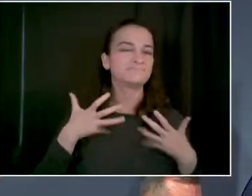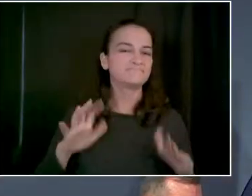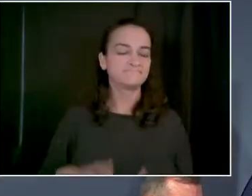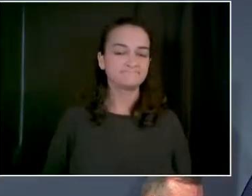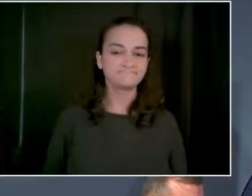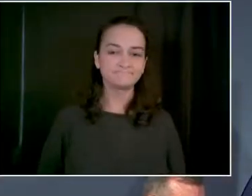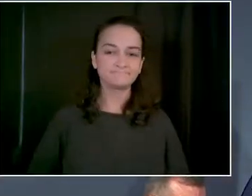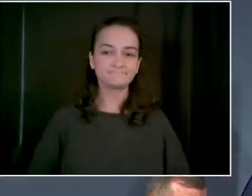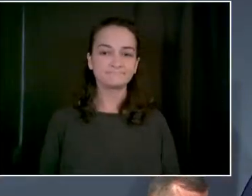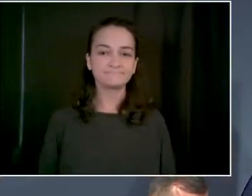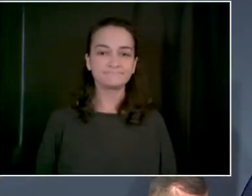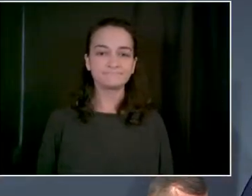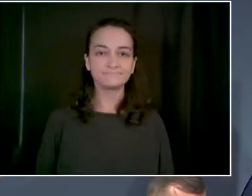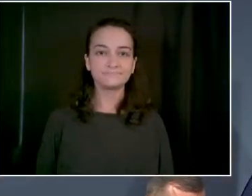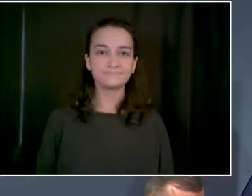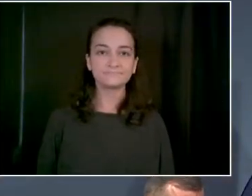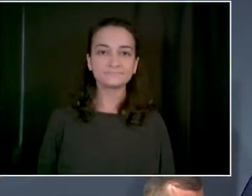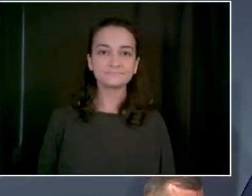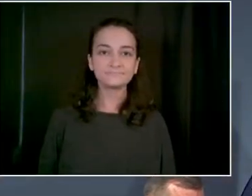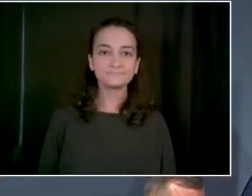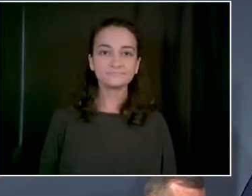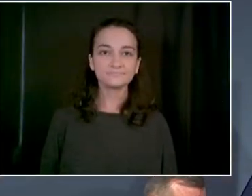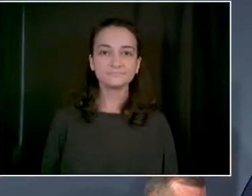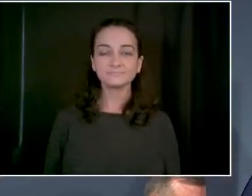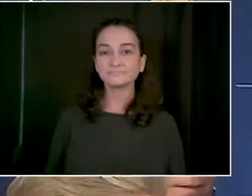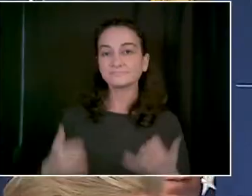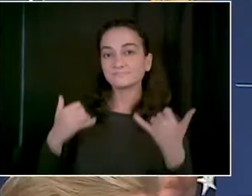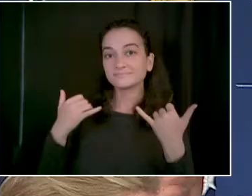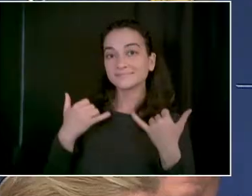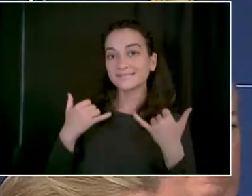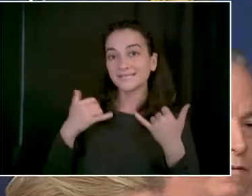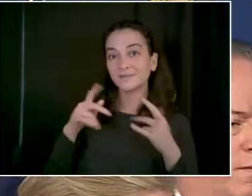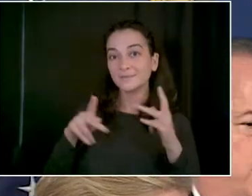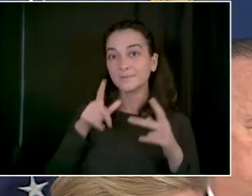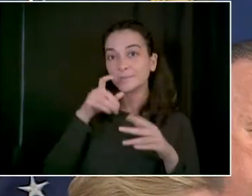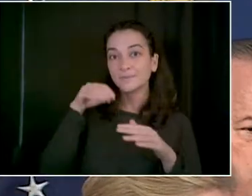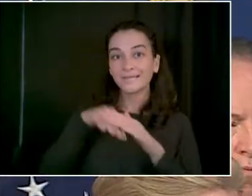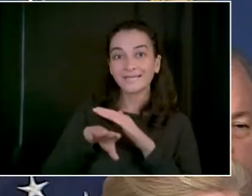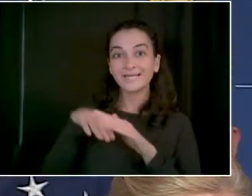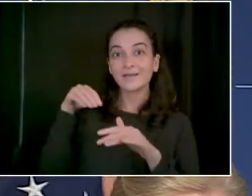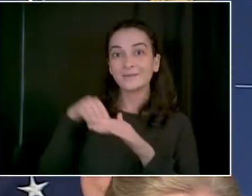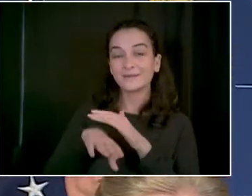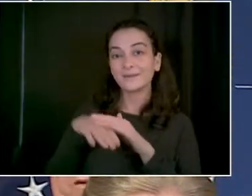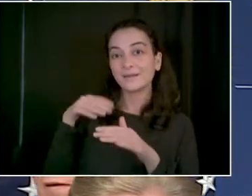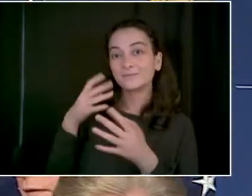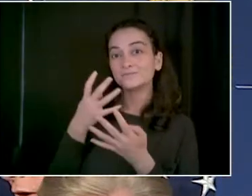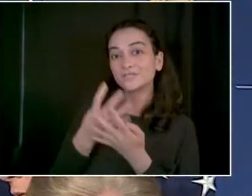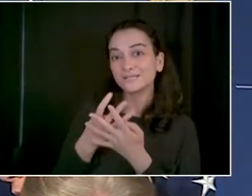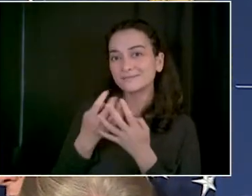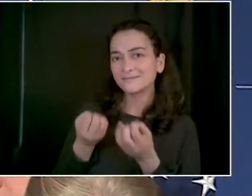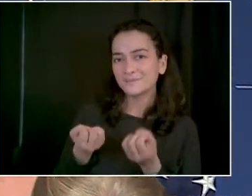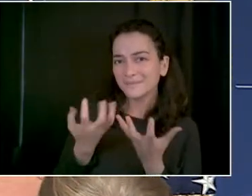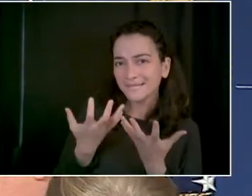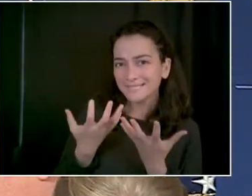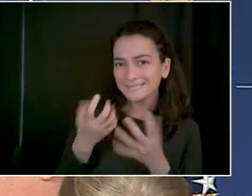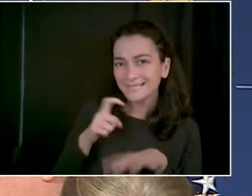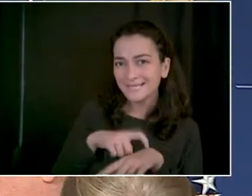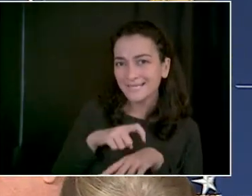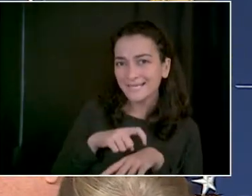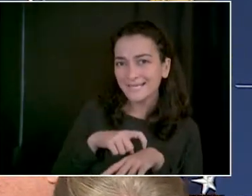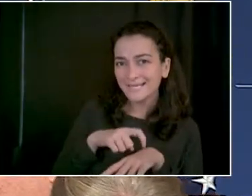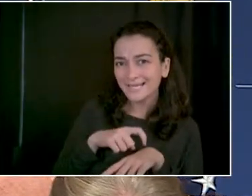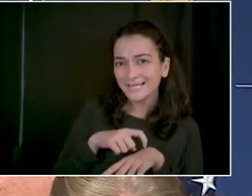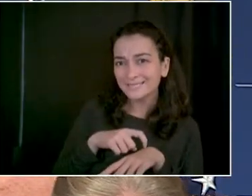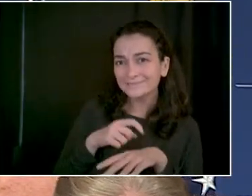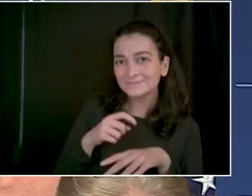arrests, how many crimes this group did? Yeah, well, I mean, when you look at this crew, the real emphasis is on criminal